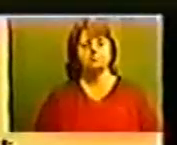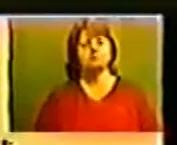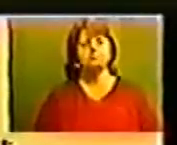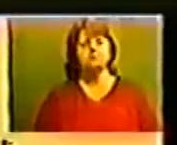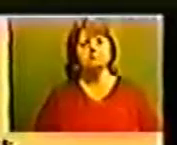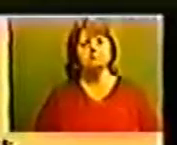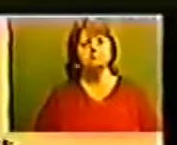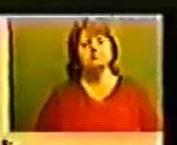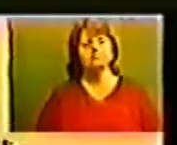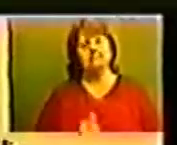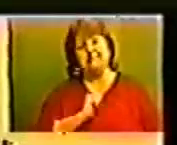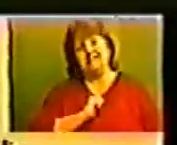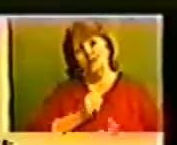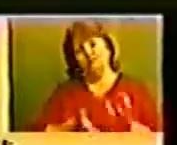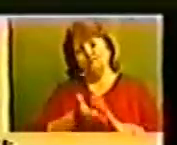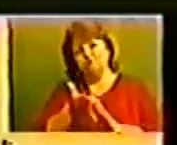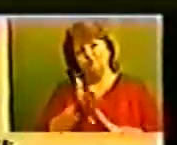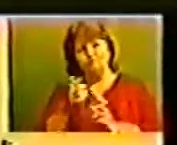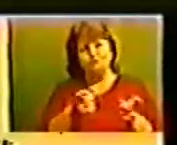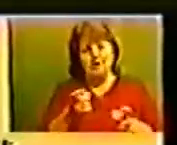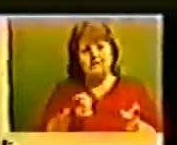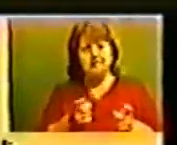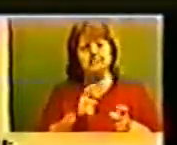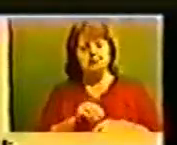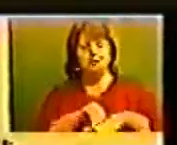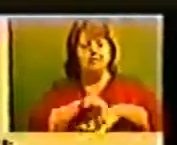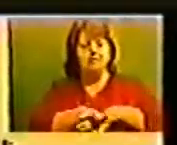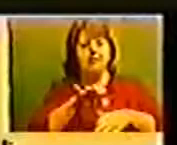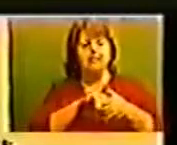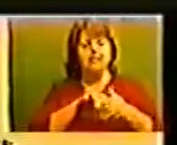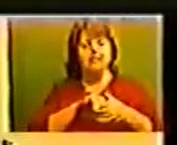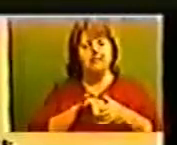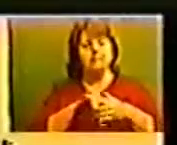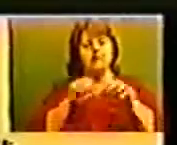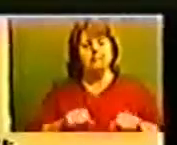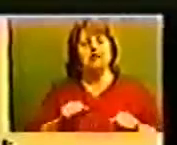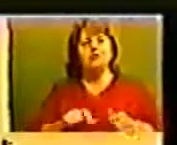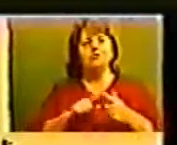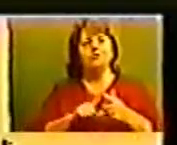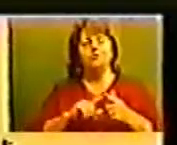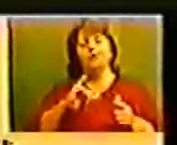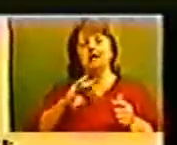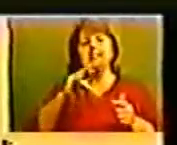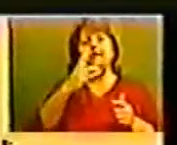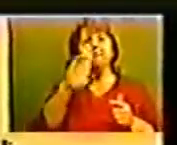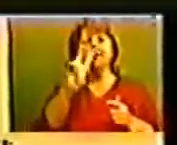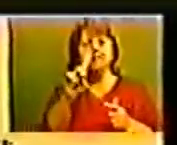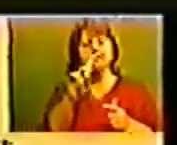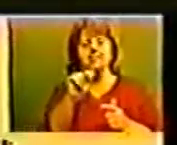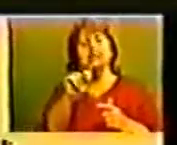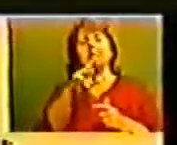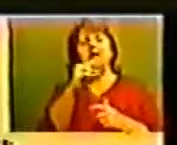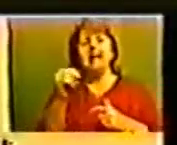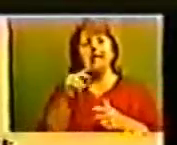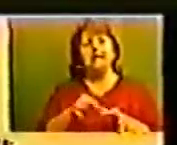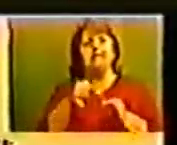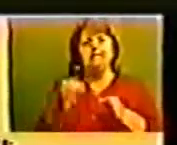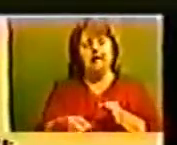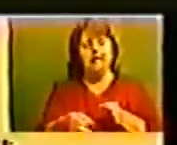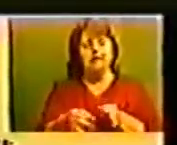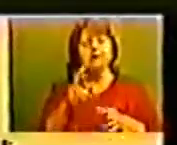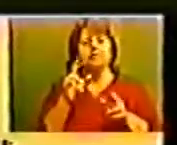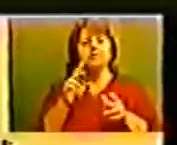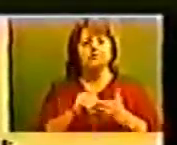And self-regulation affects the ability to inhibit and delay. And students who